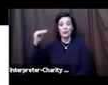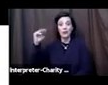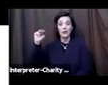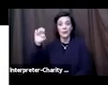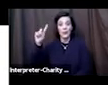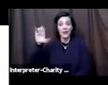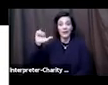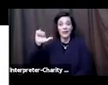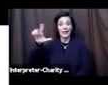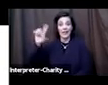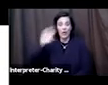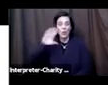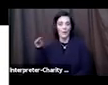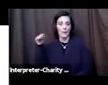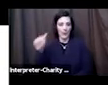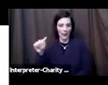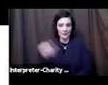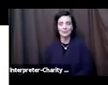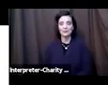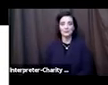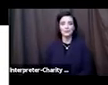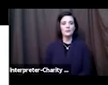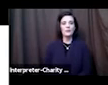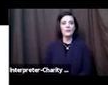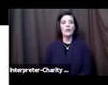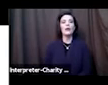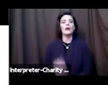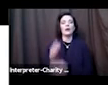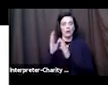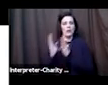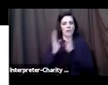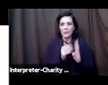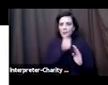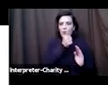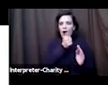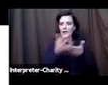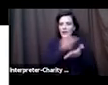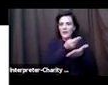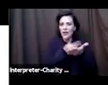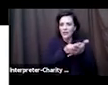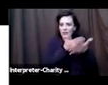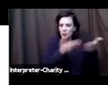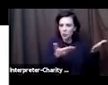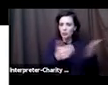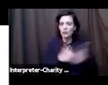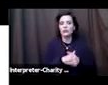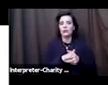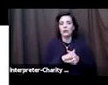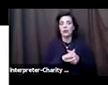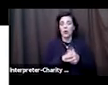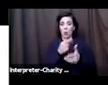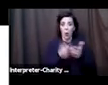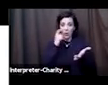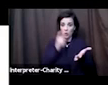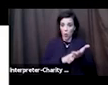Private funding sources, particularly one of the things that we're really seeing is most AT is